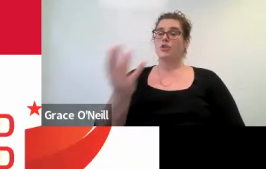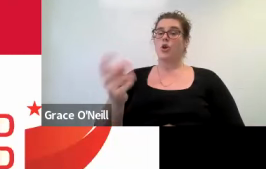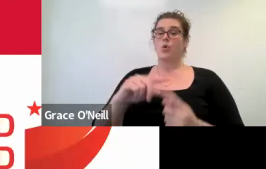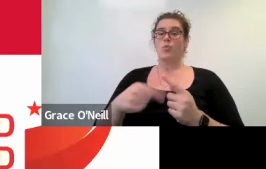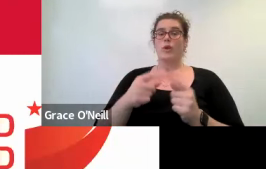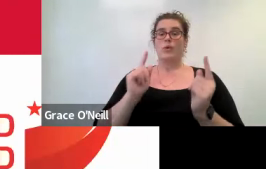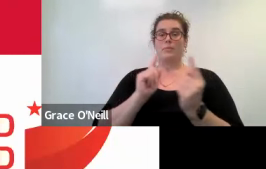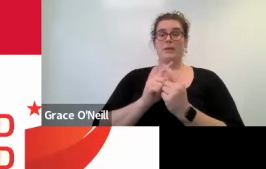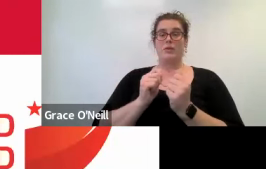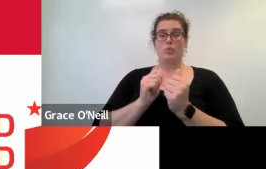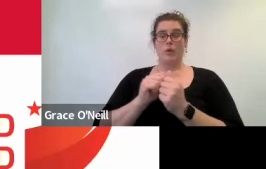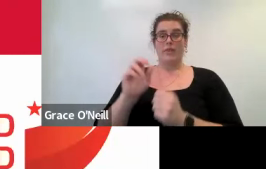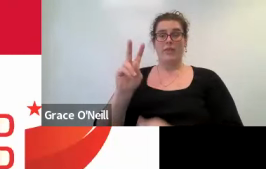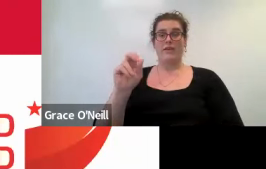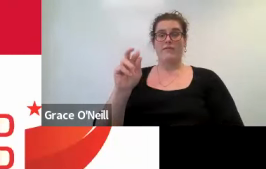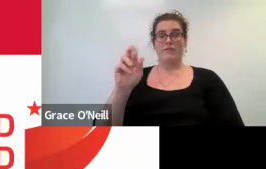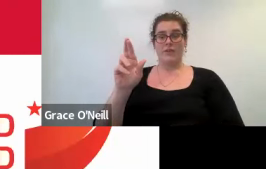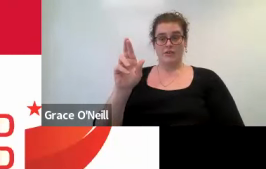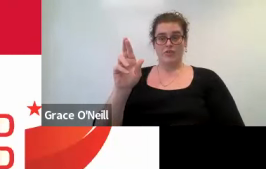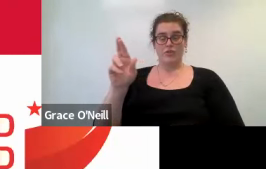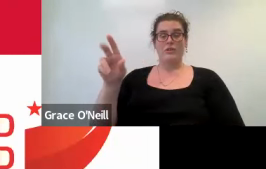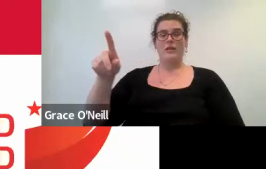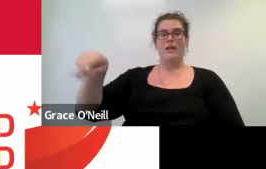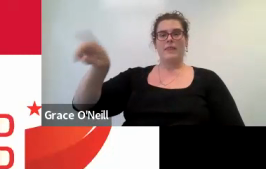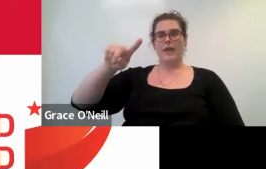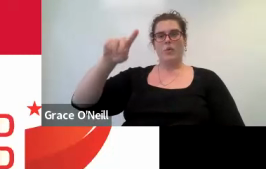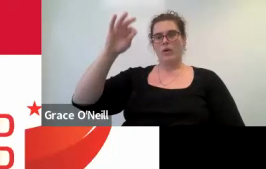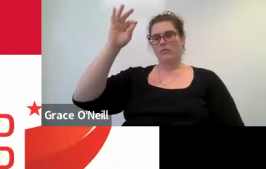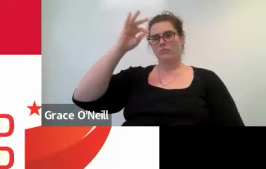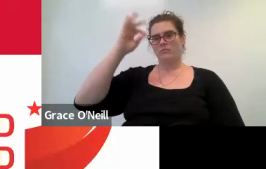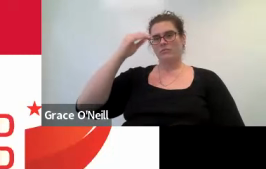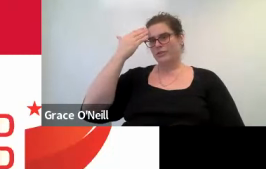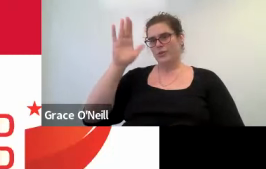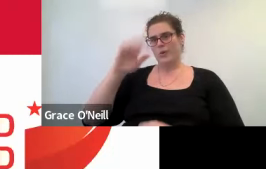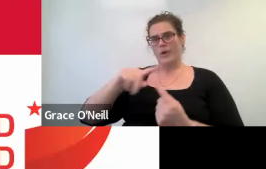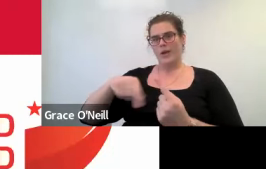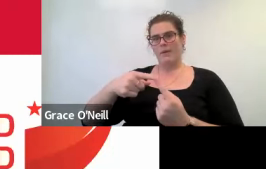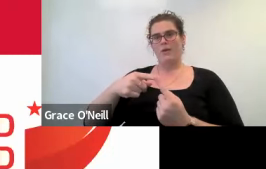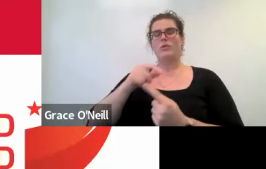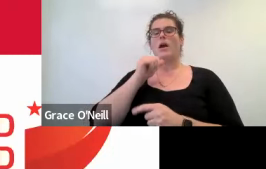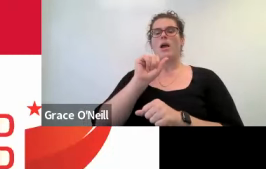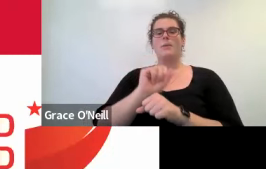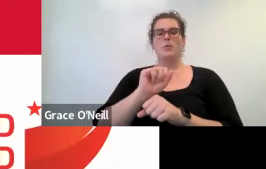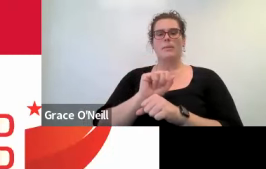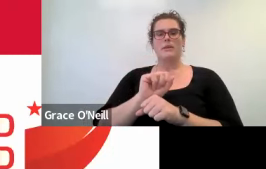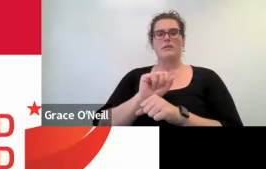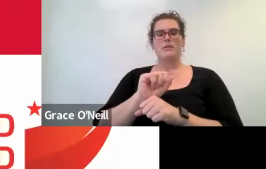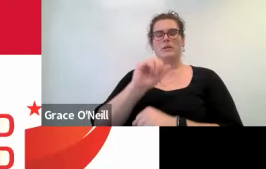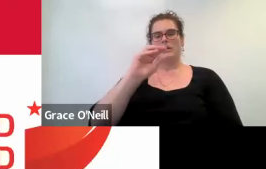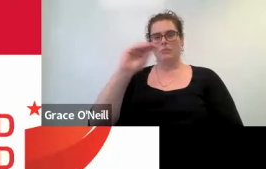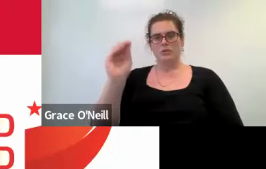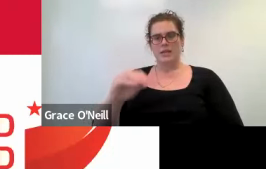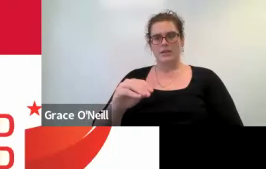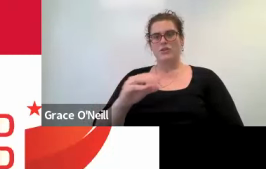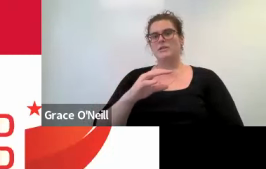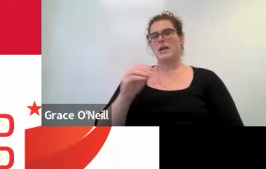was not aware in detail of the unemployment percentages, and we